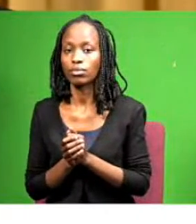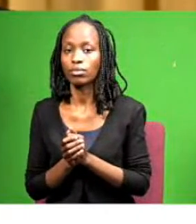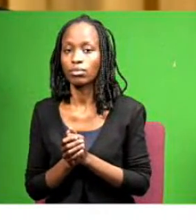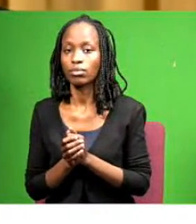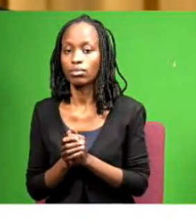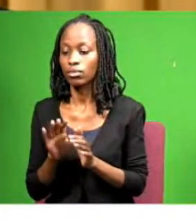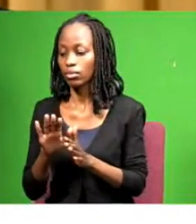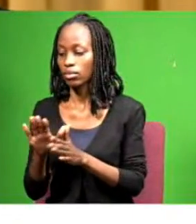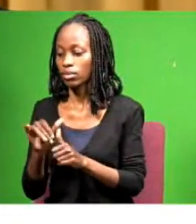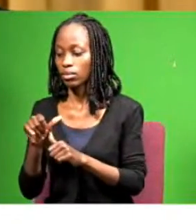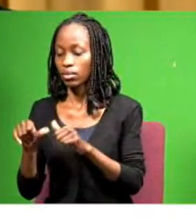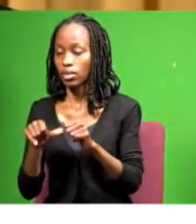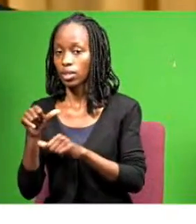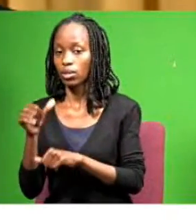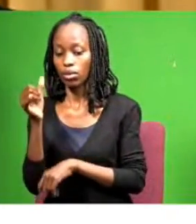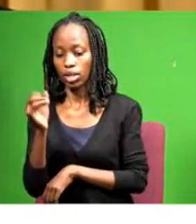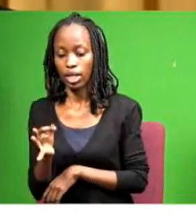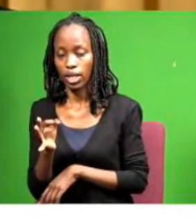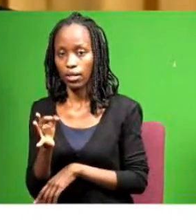On the issue of whether